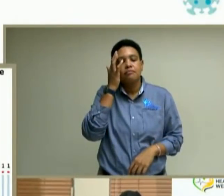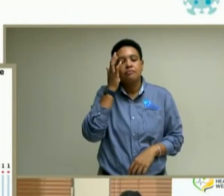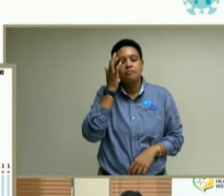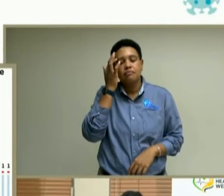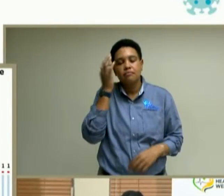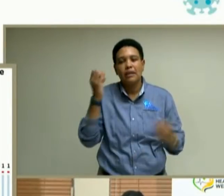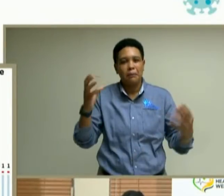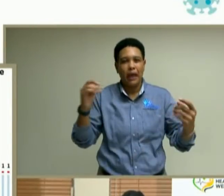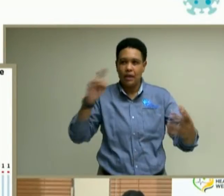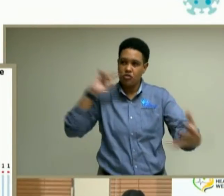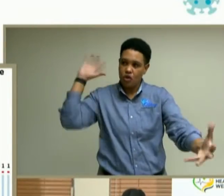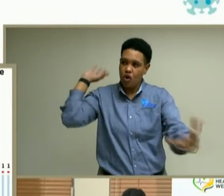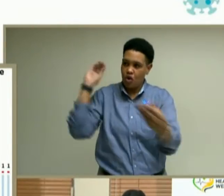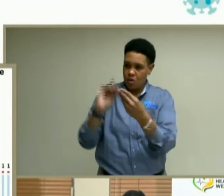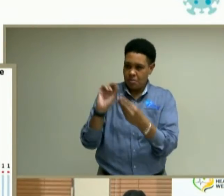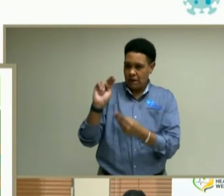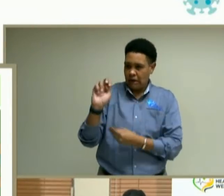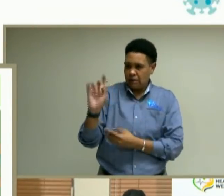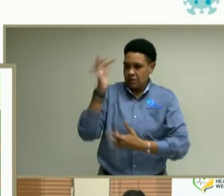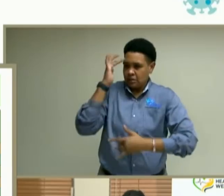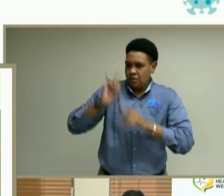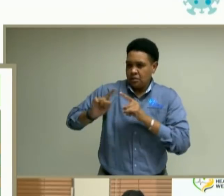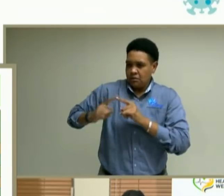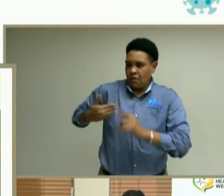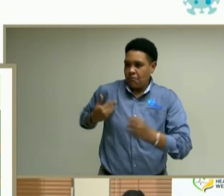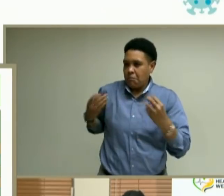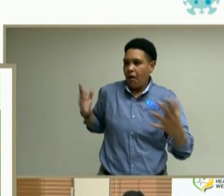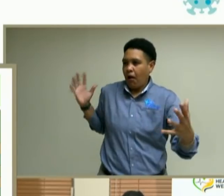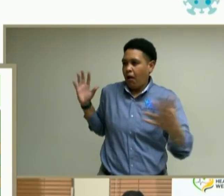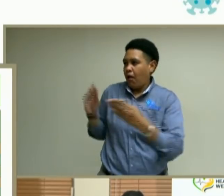comorbidities were observed.